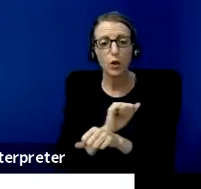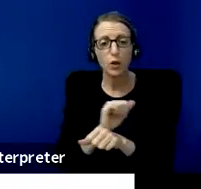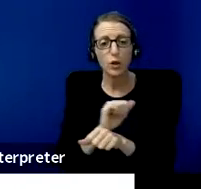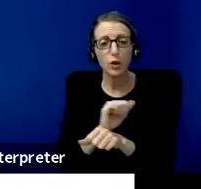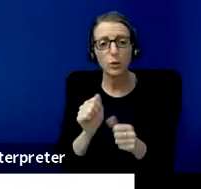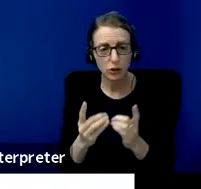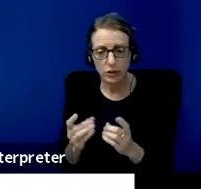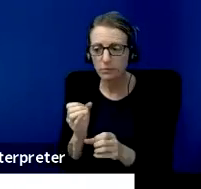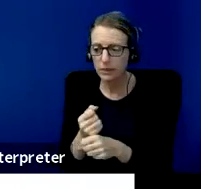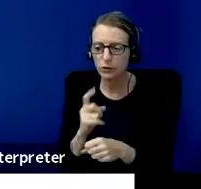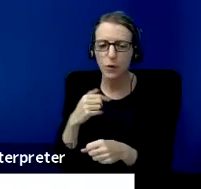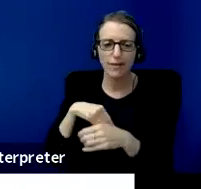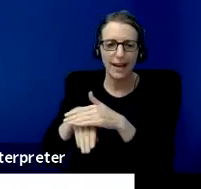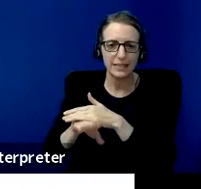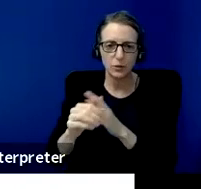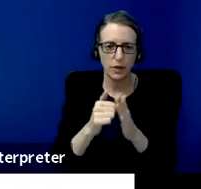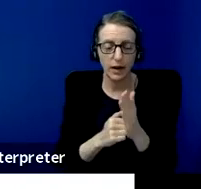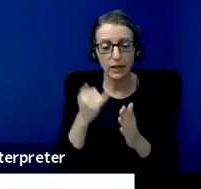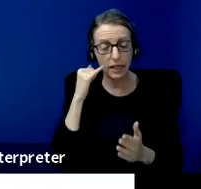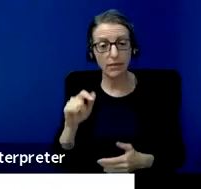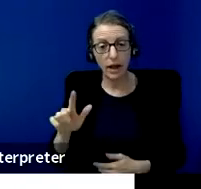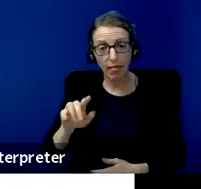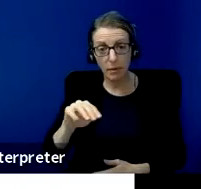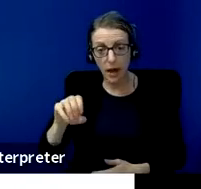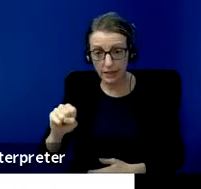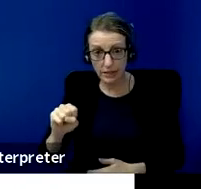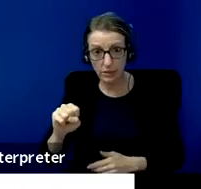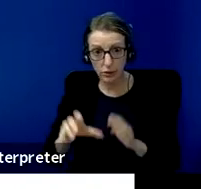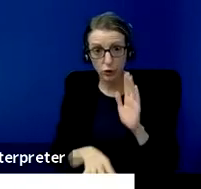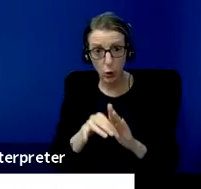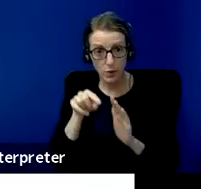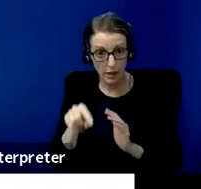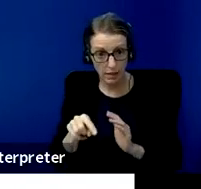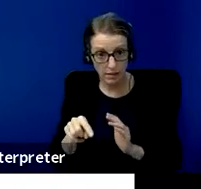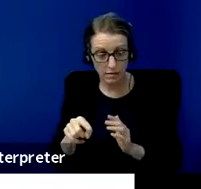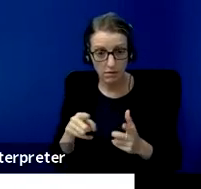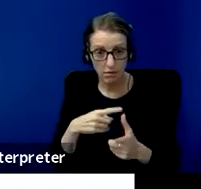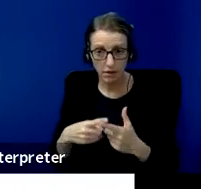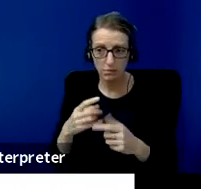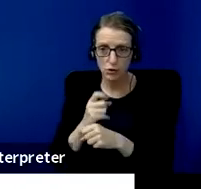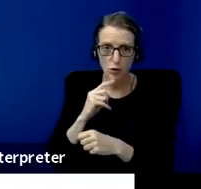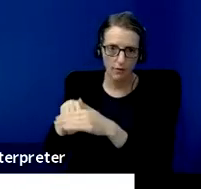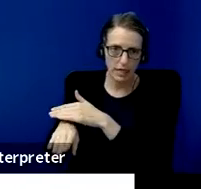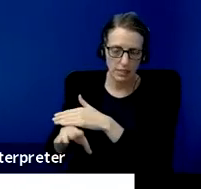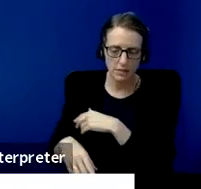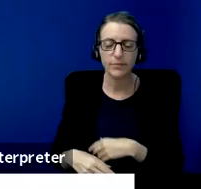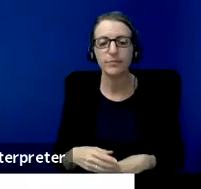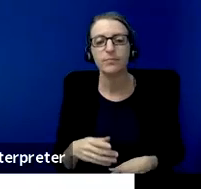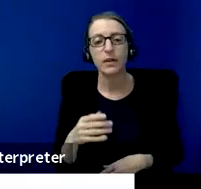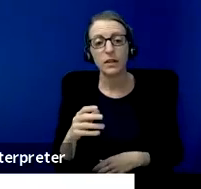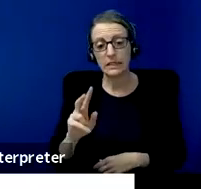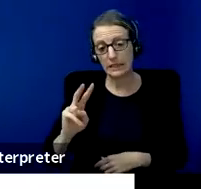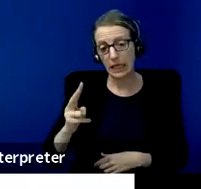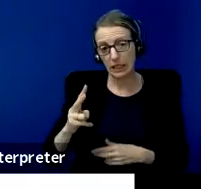account if this is the learning management system your district has chosen. Now, if we look at the second piece of the poll, which I'll